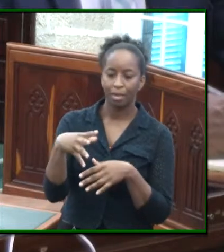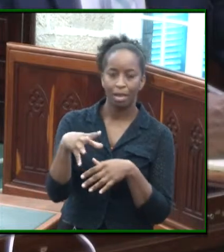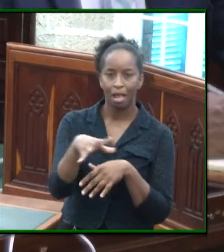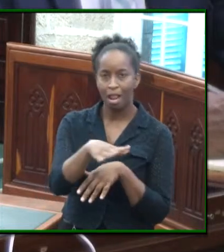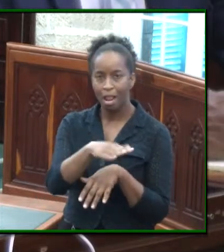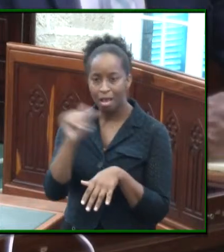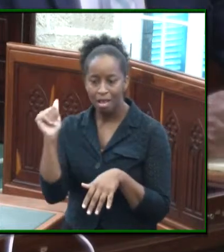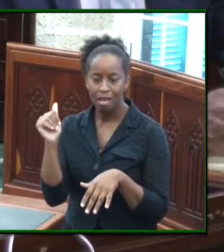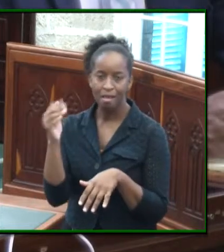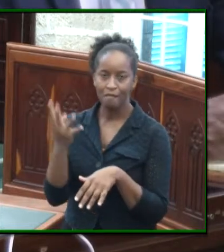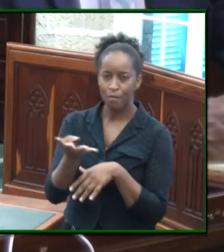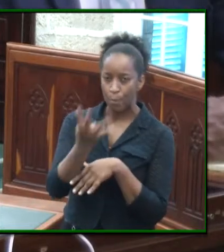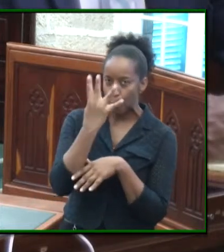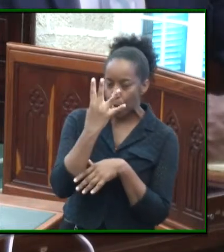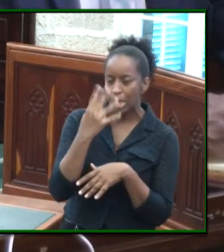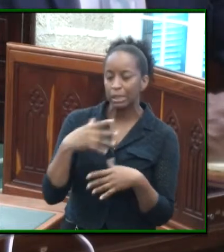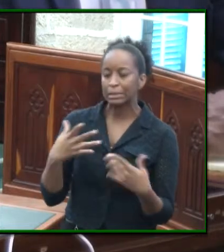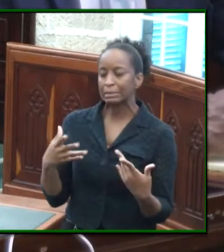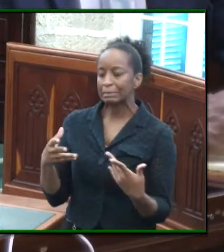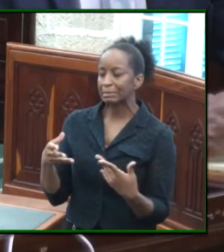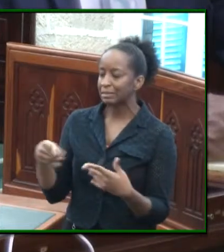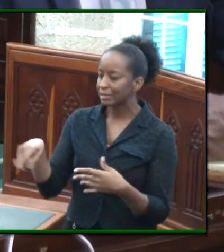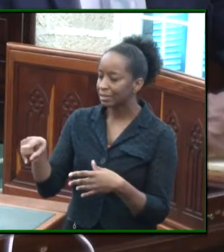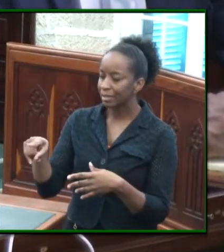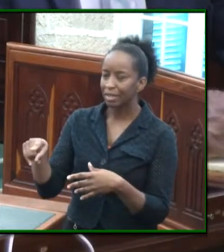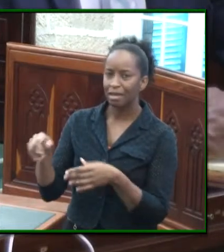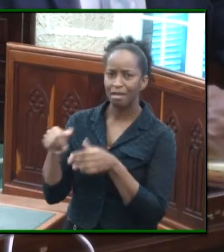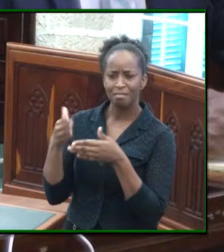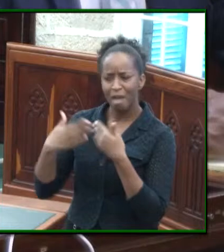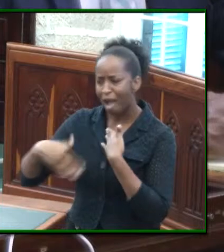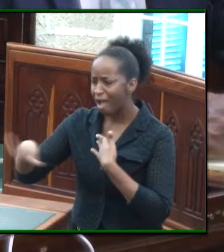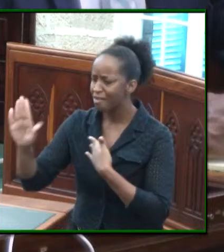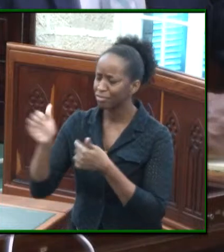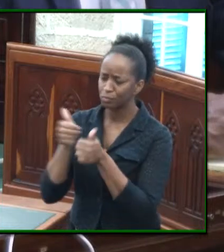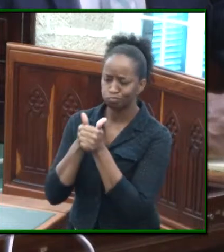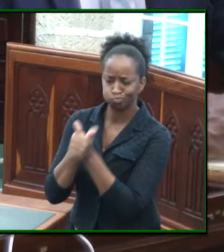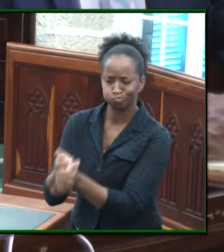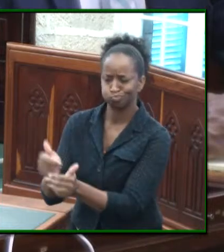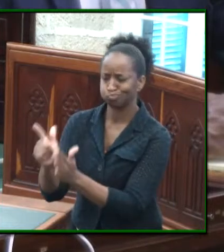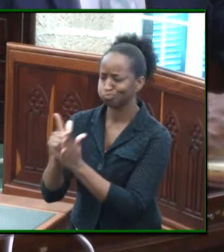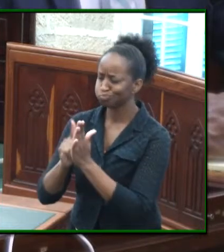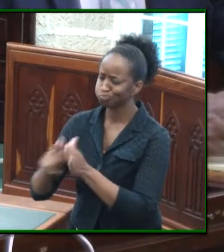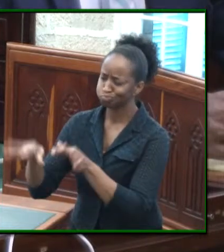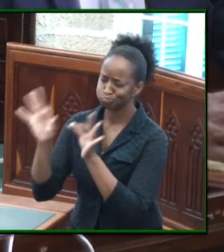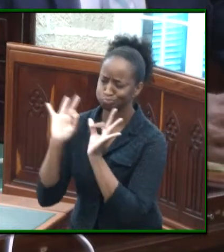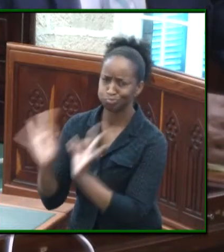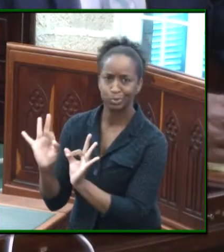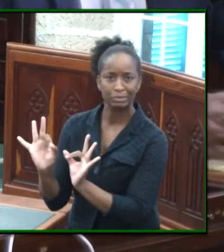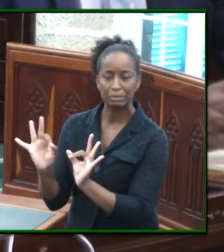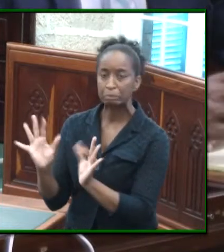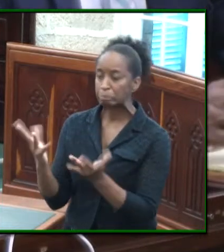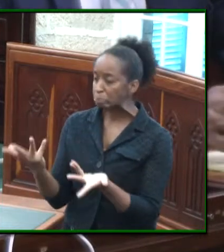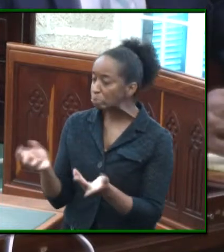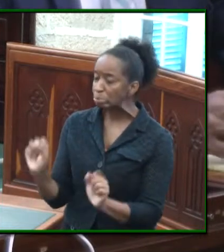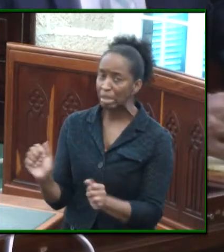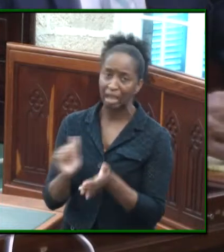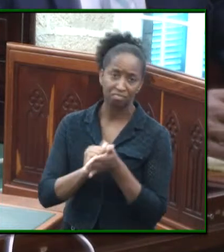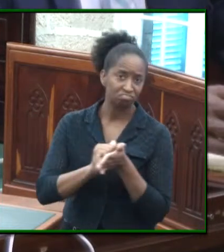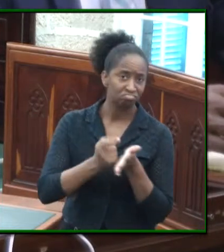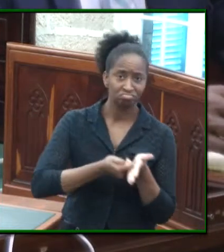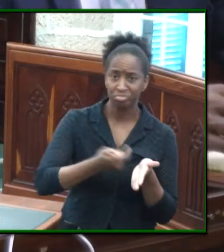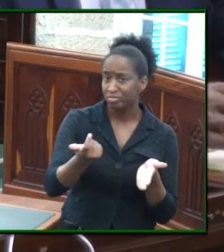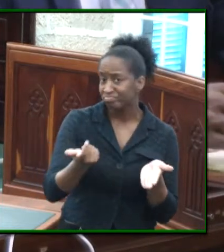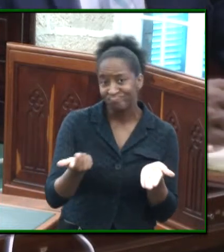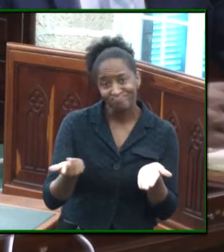Again, people have approached me and argued, AG, if you're serious about rehabilitation, we can't just stop at